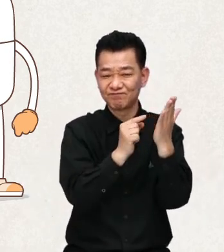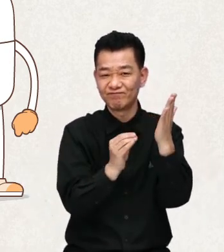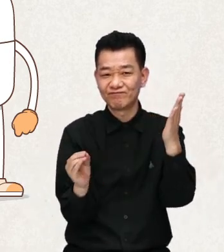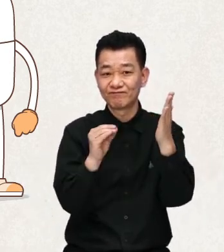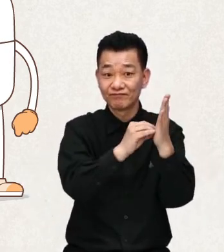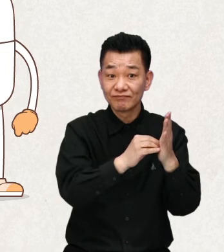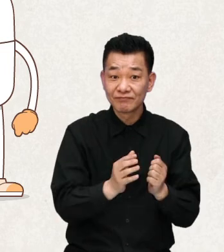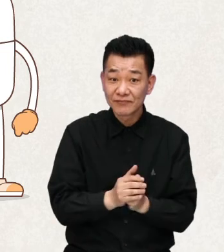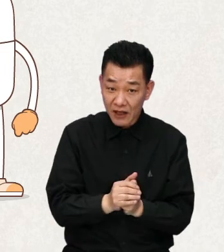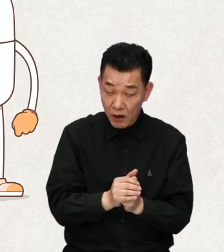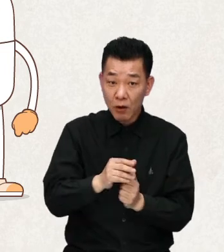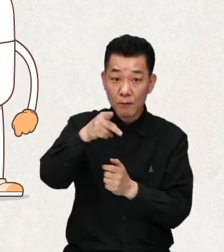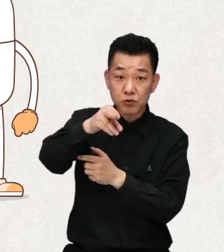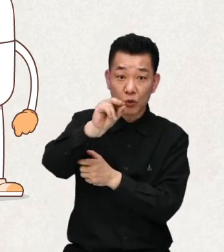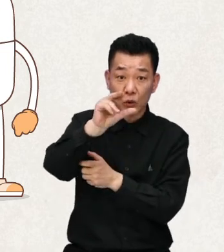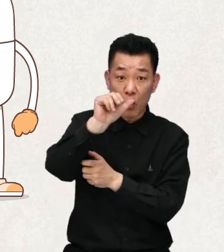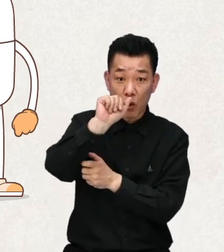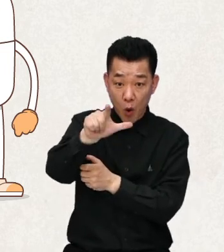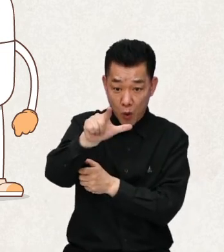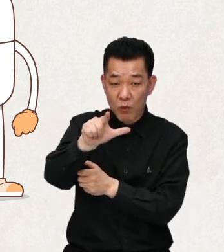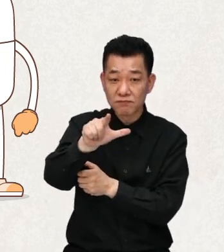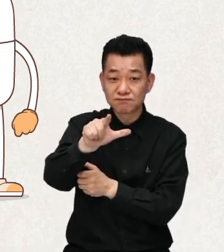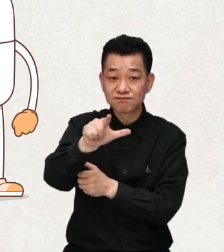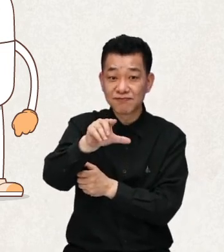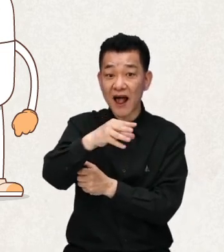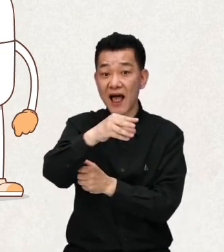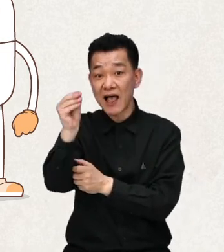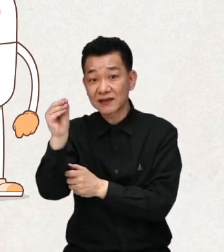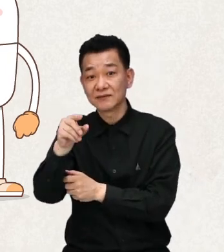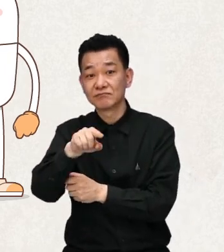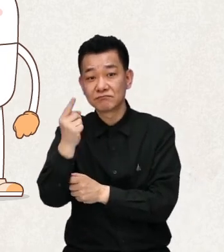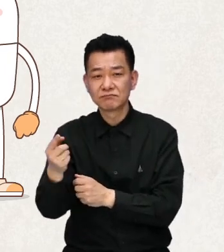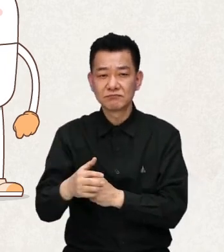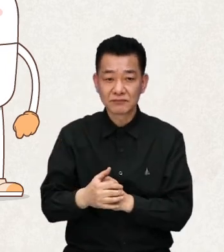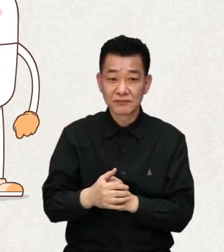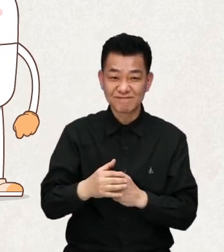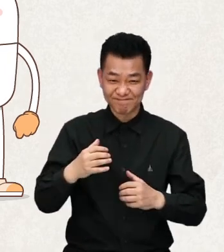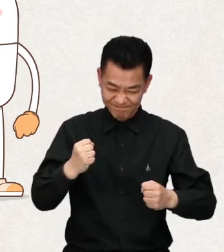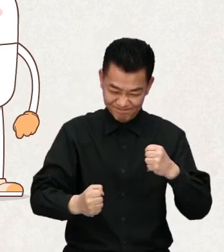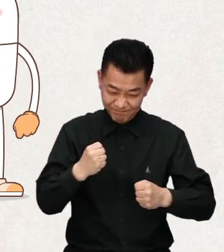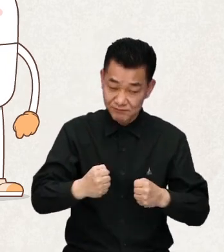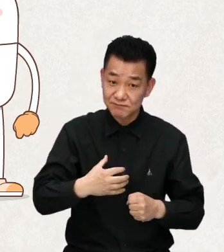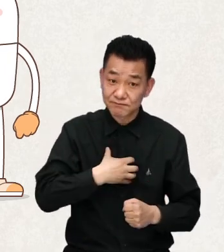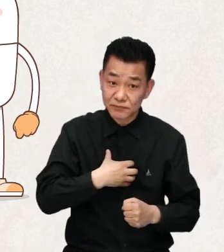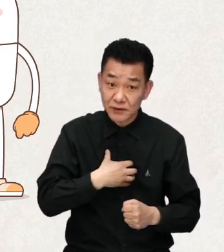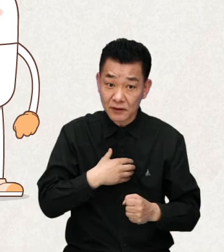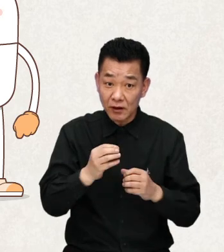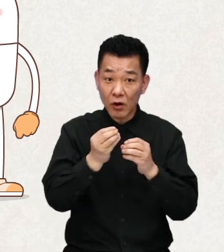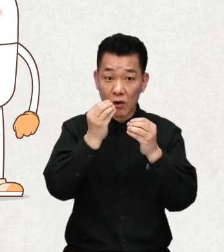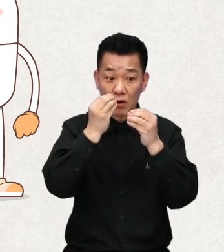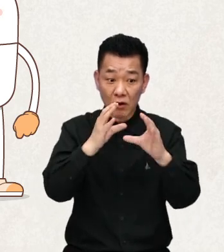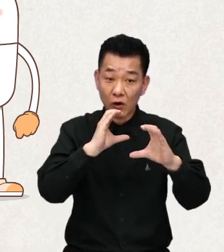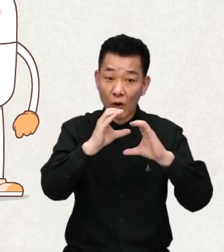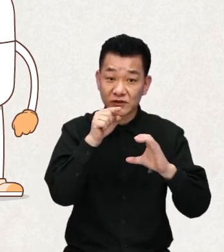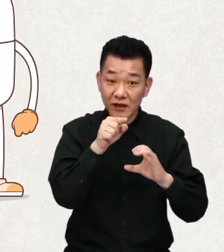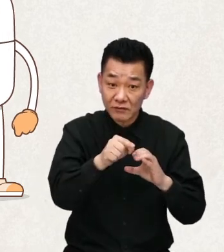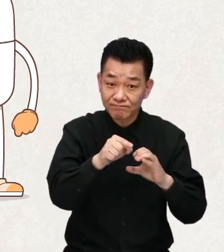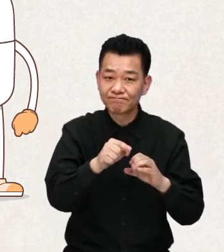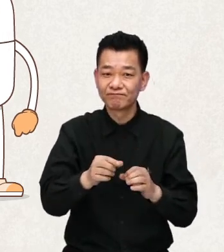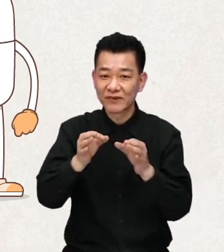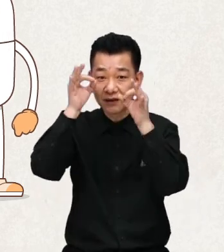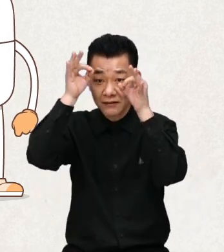practically. I'm relieved that there are the optional protocol, individual communication procedure, and ex